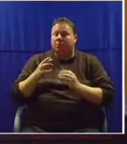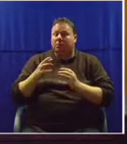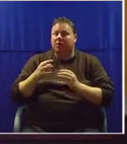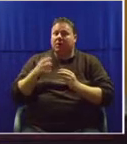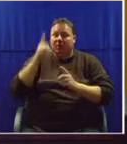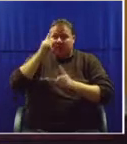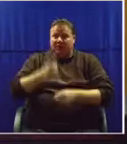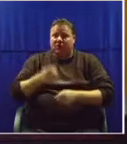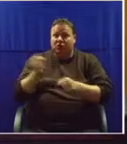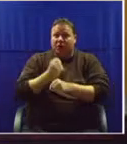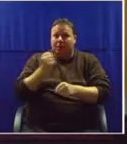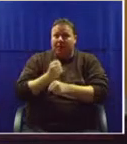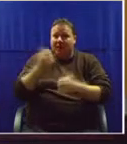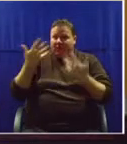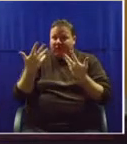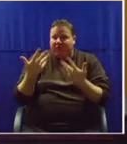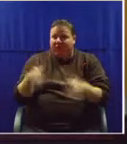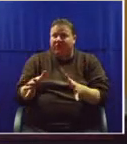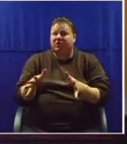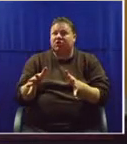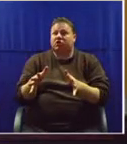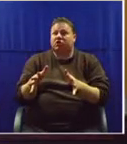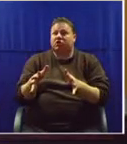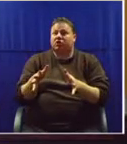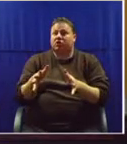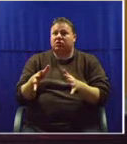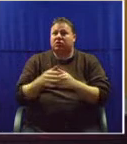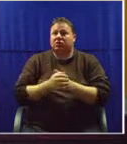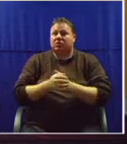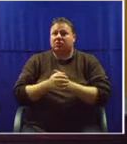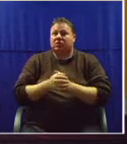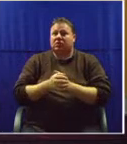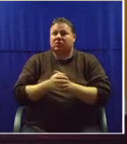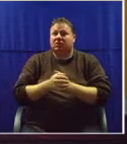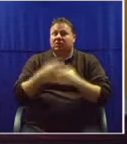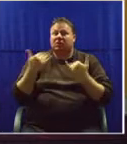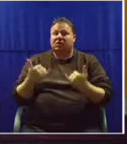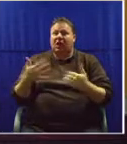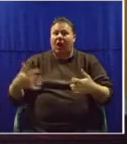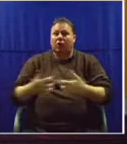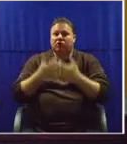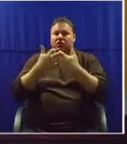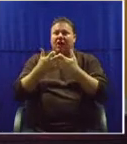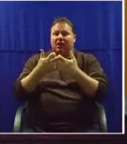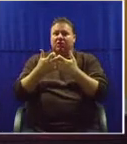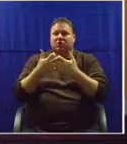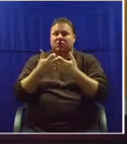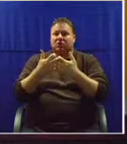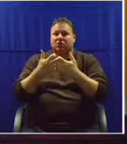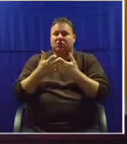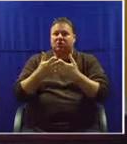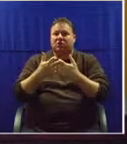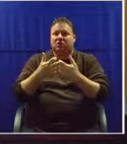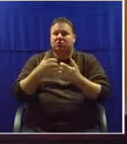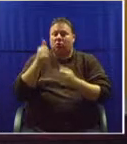on Honorable Tambo's statement. Now you are challenging both yourself and Honorable Tambo are actually